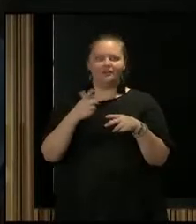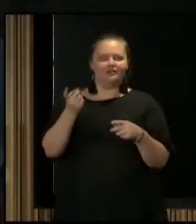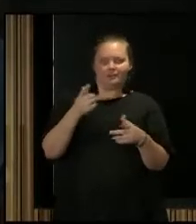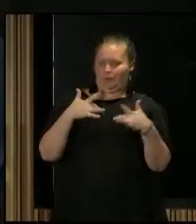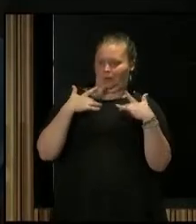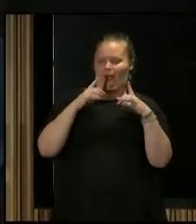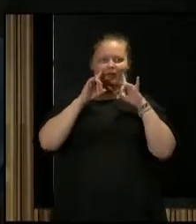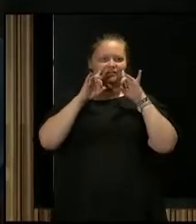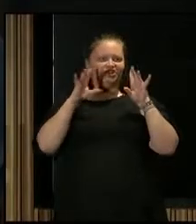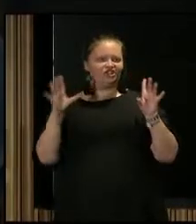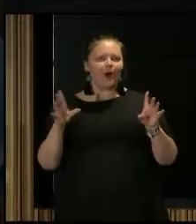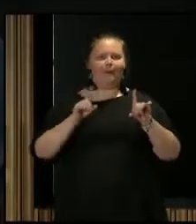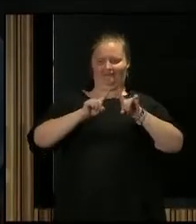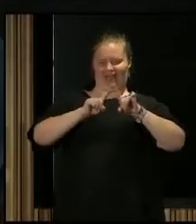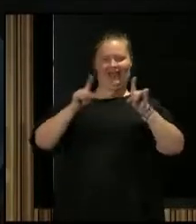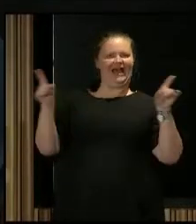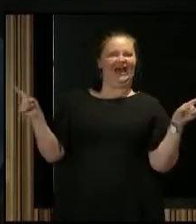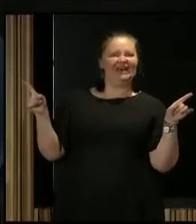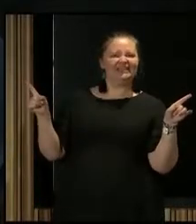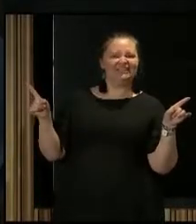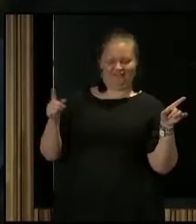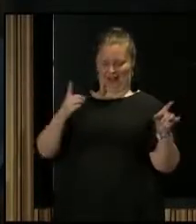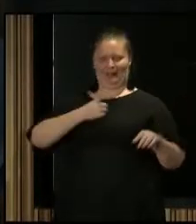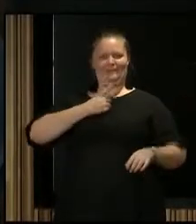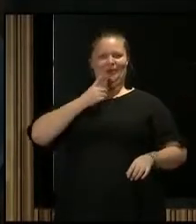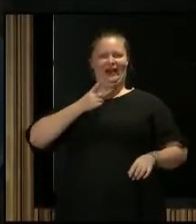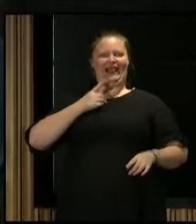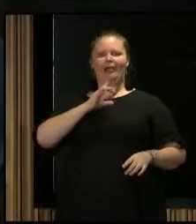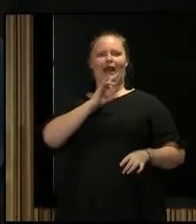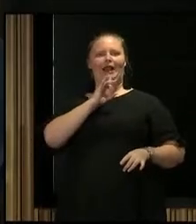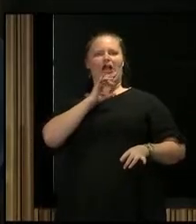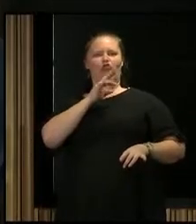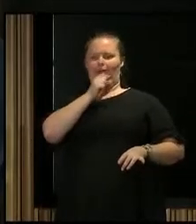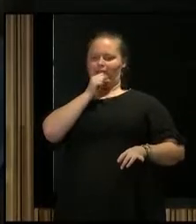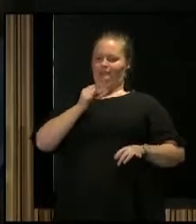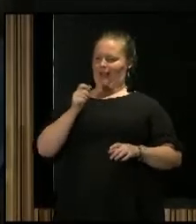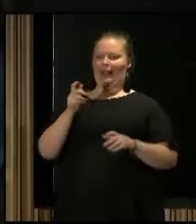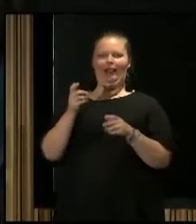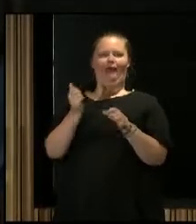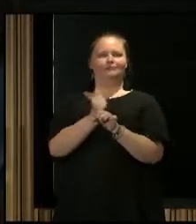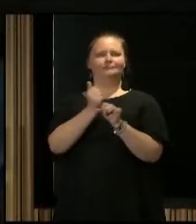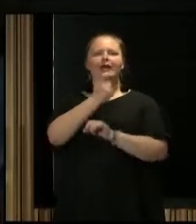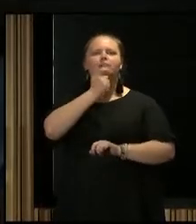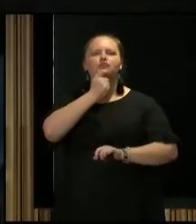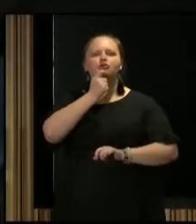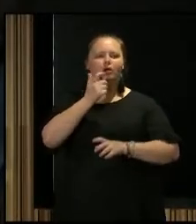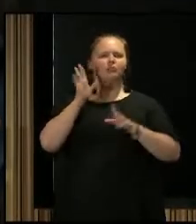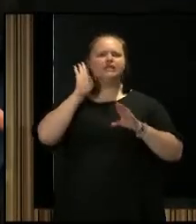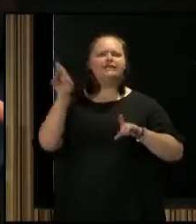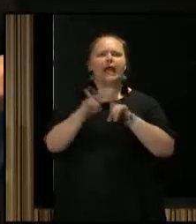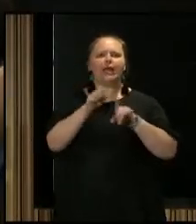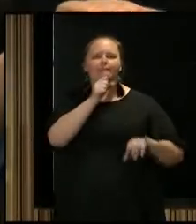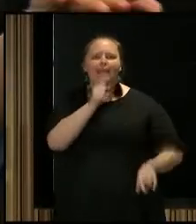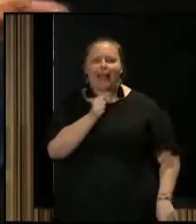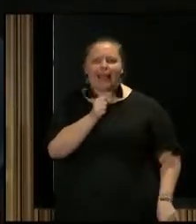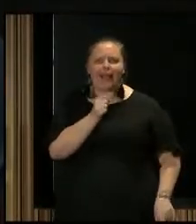personality. I have an electronic man that I programmed this microphone so I sound like a man. I'm like, can you relate to me